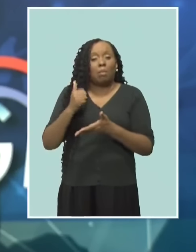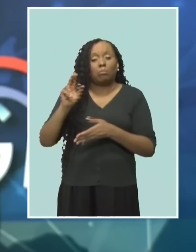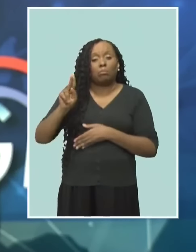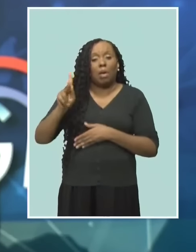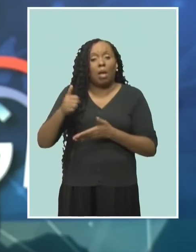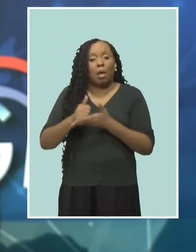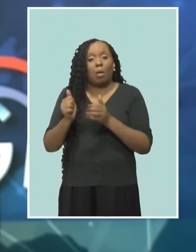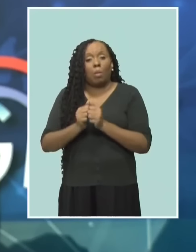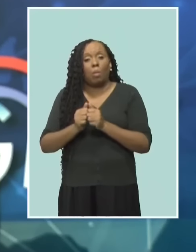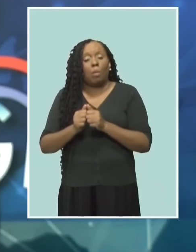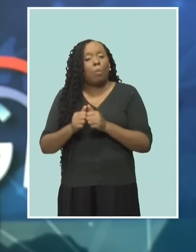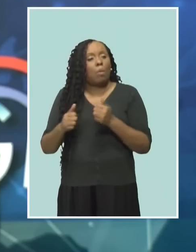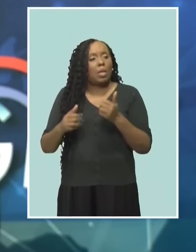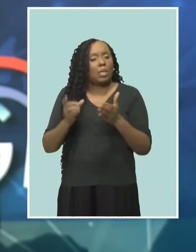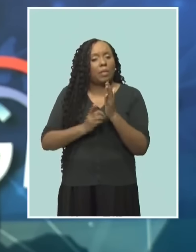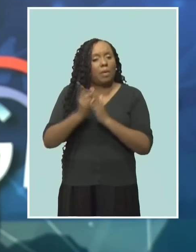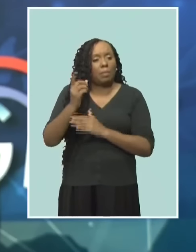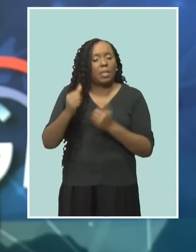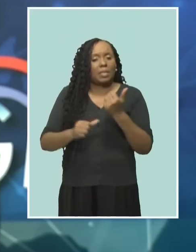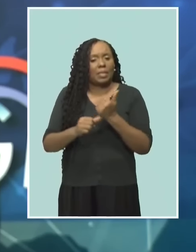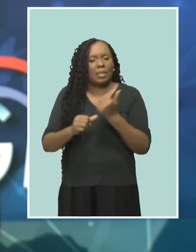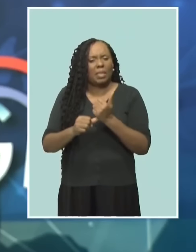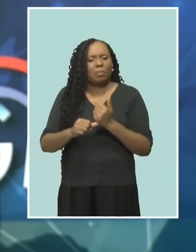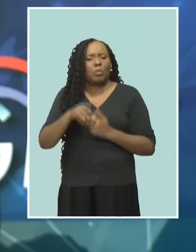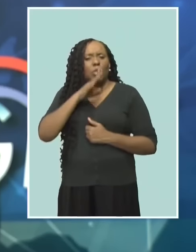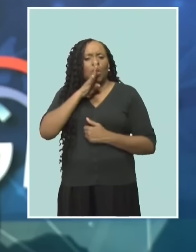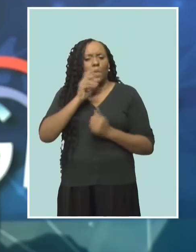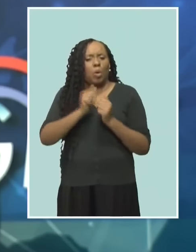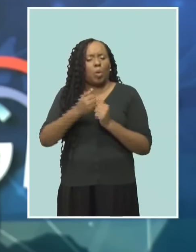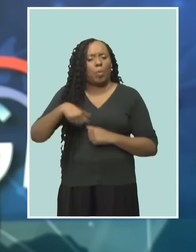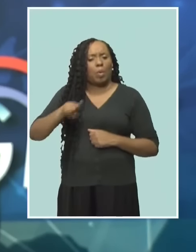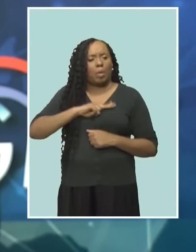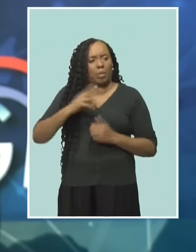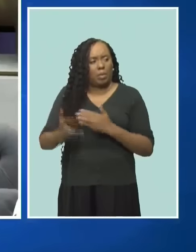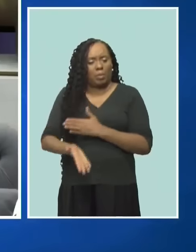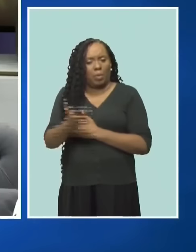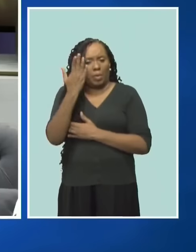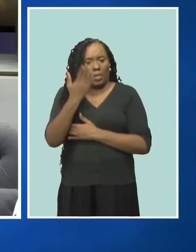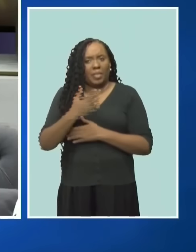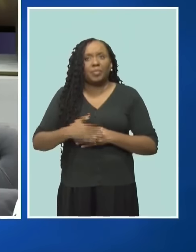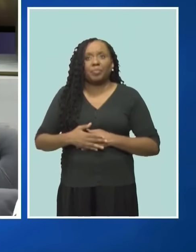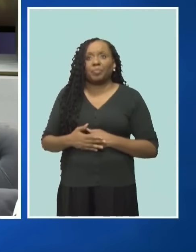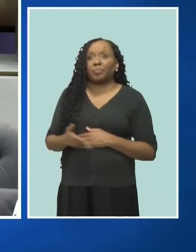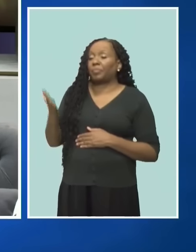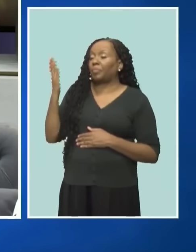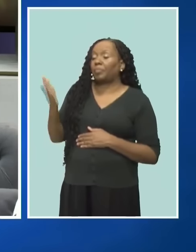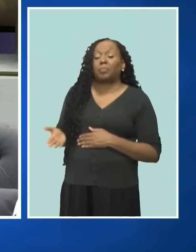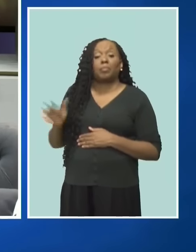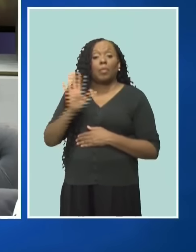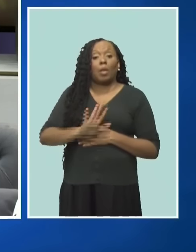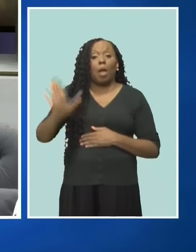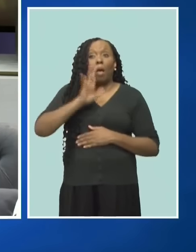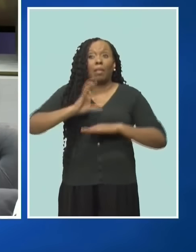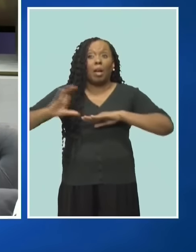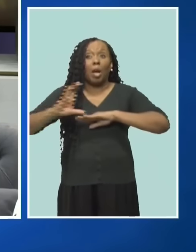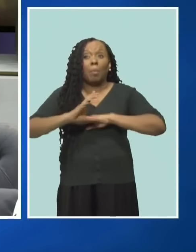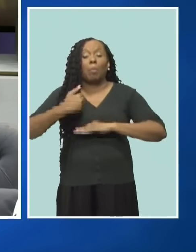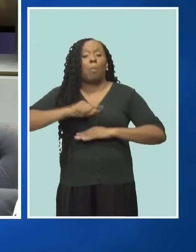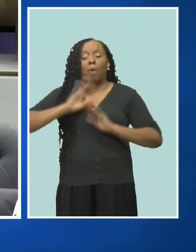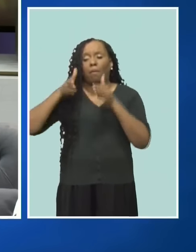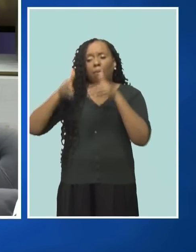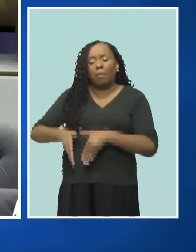Williams was a guest on CBC TV8's Morning Barbados. In the Caribbean, we focus on